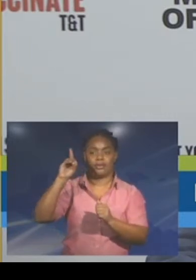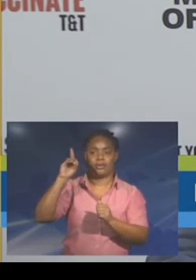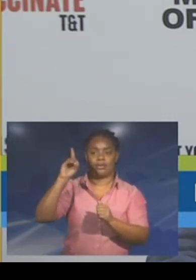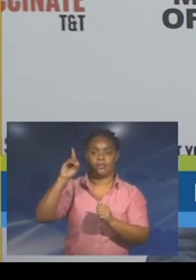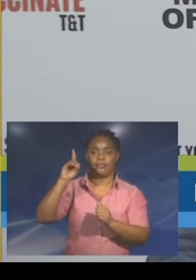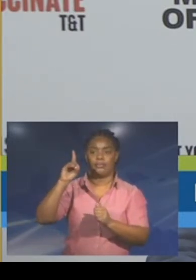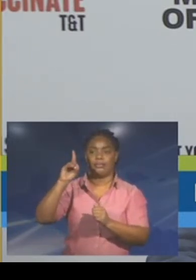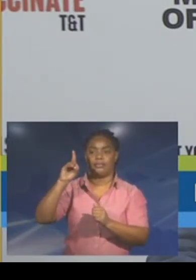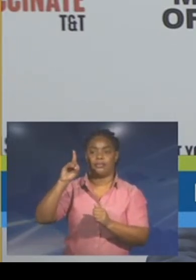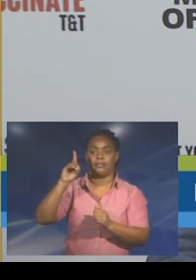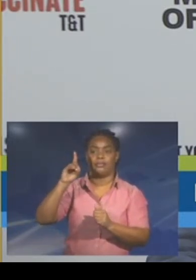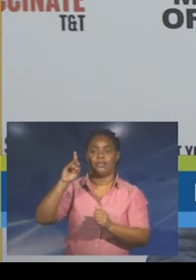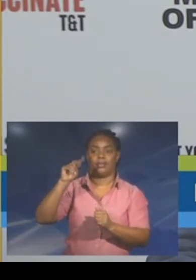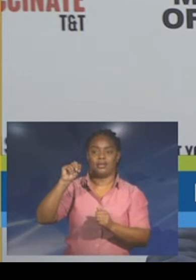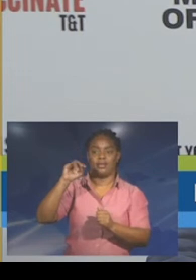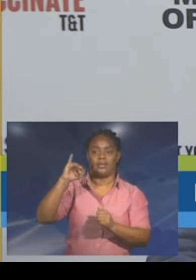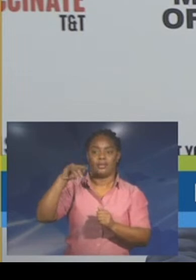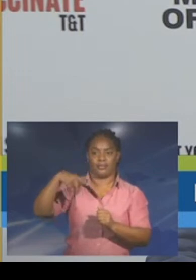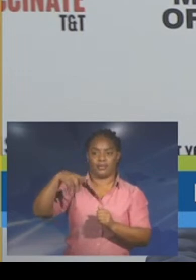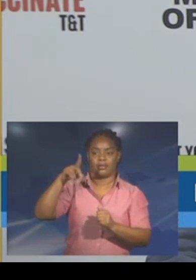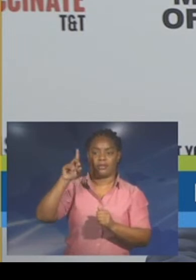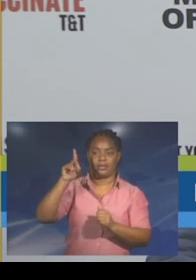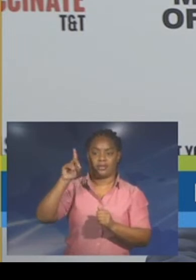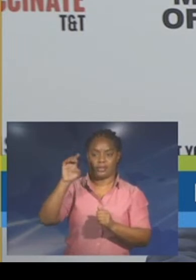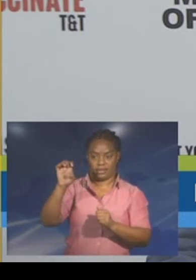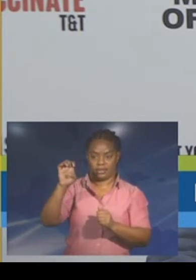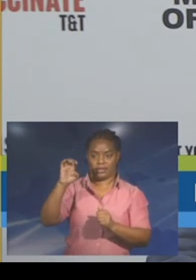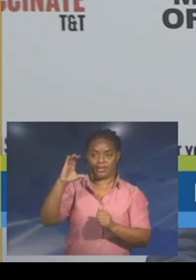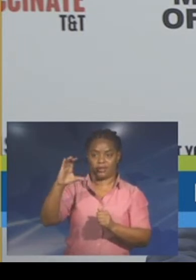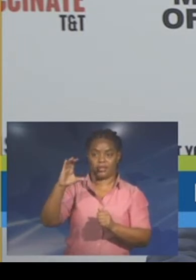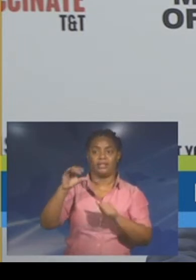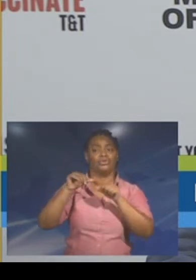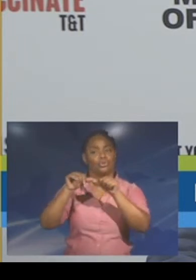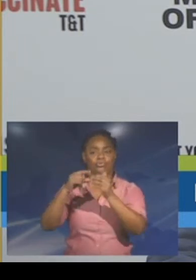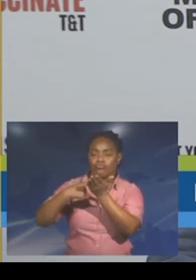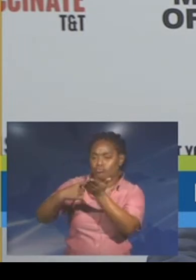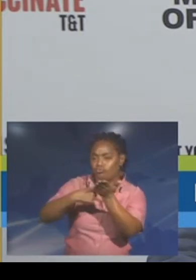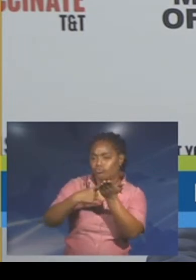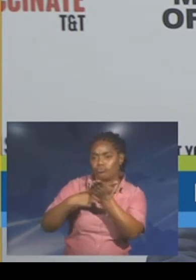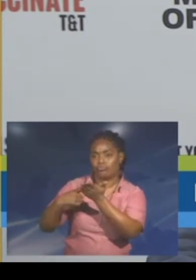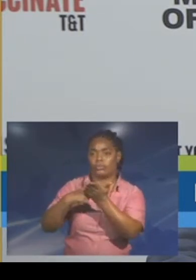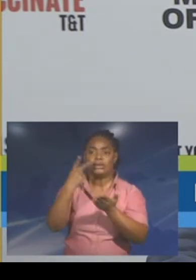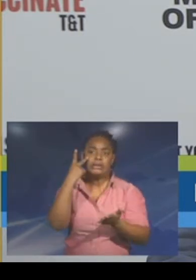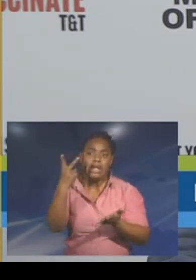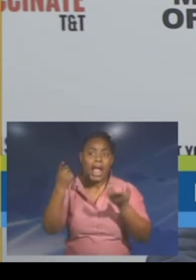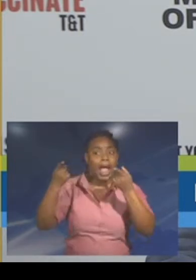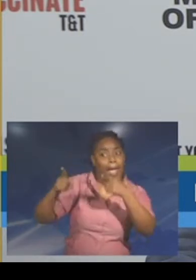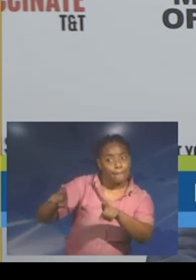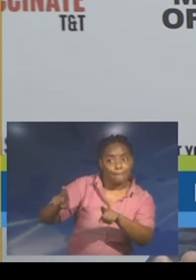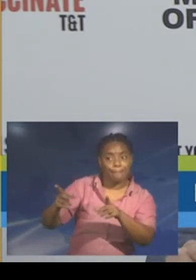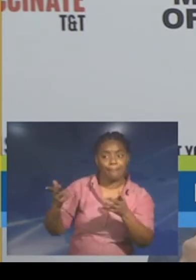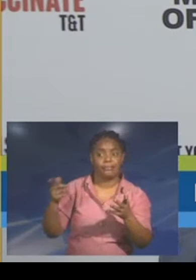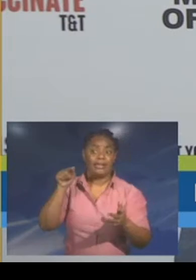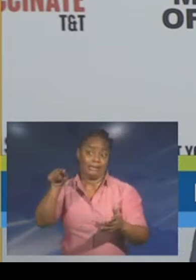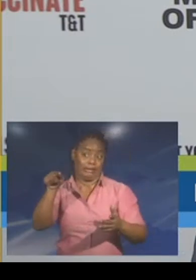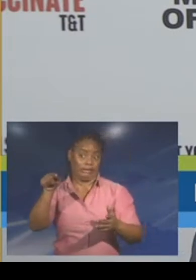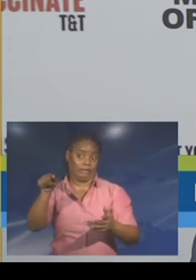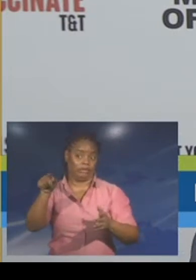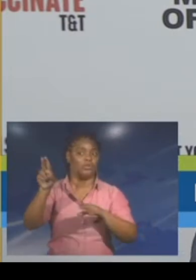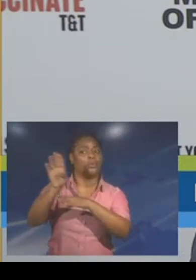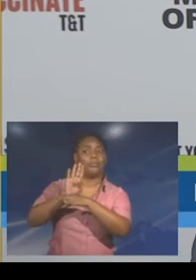in sufficient quantities. We check on this. We have enough CDAP drugs in the country. Thank you very much,